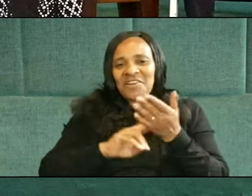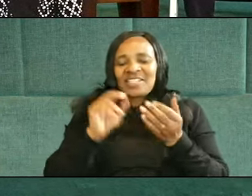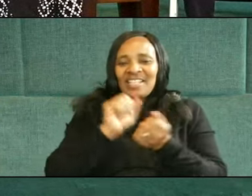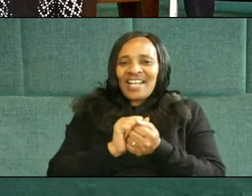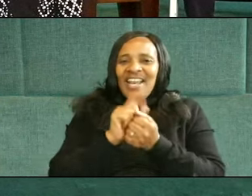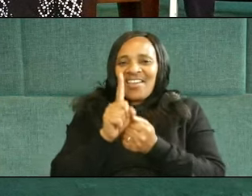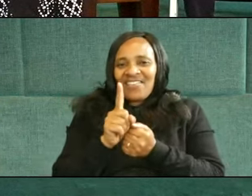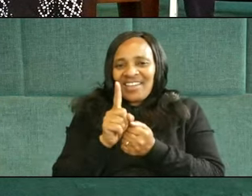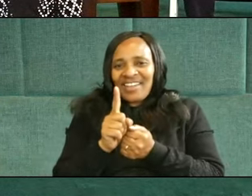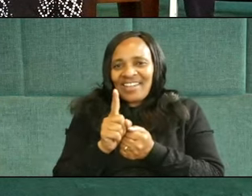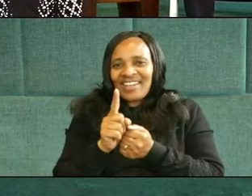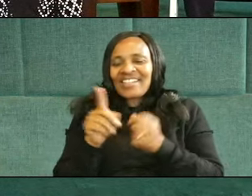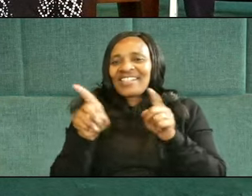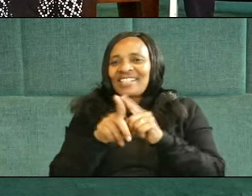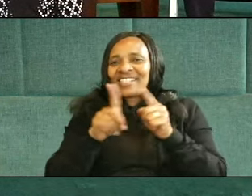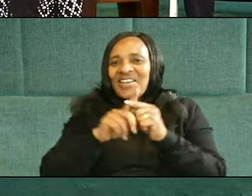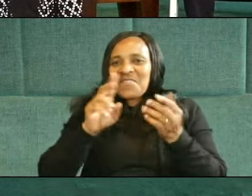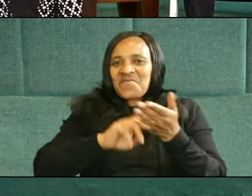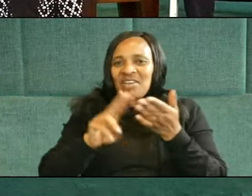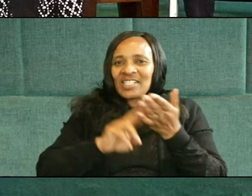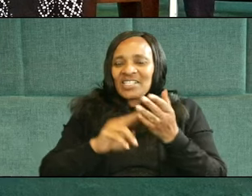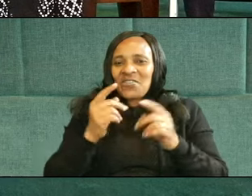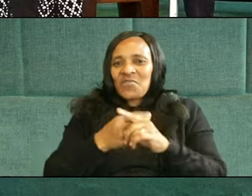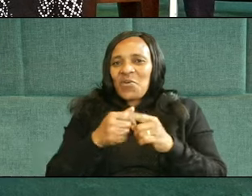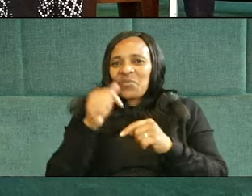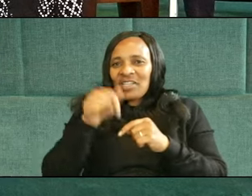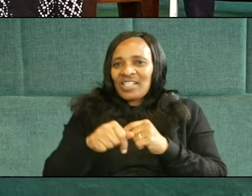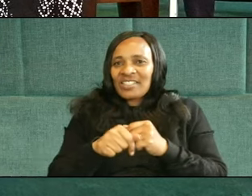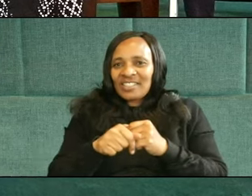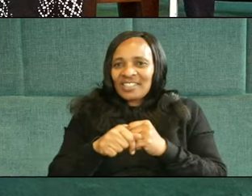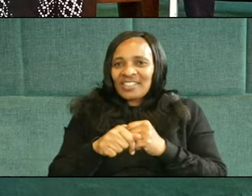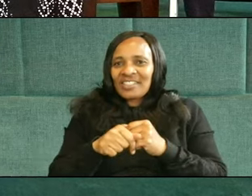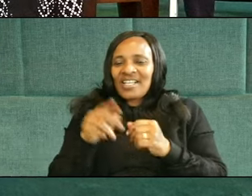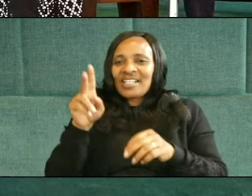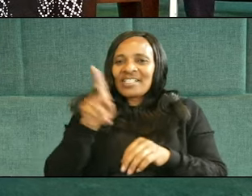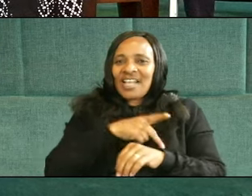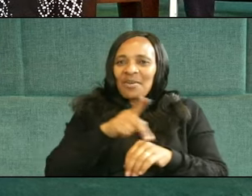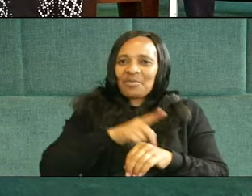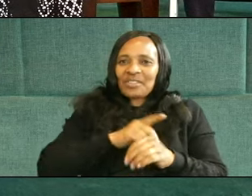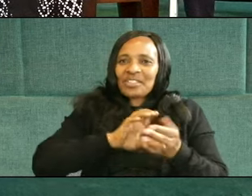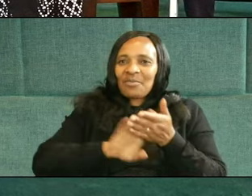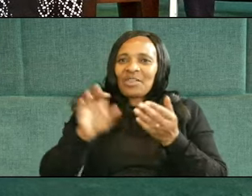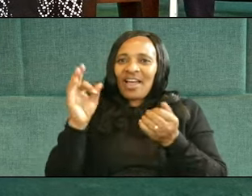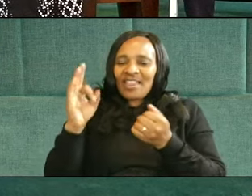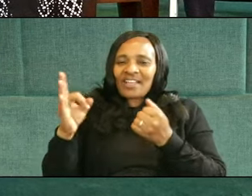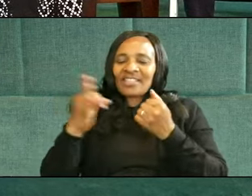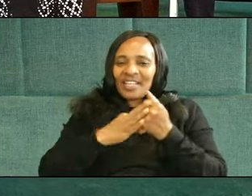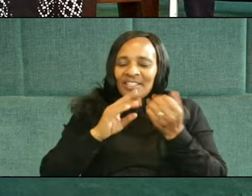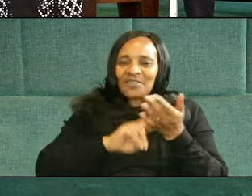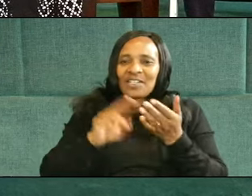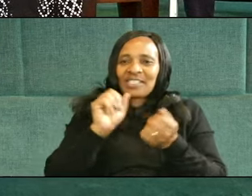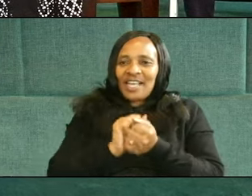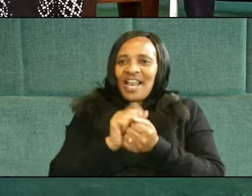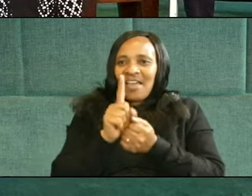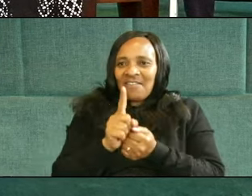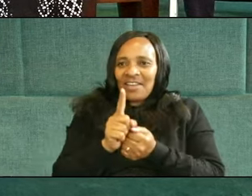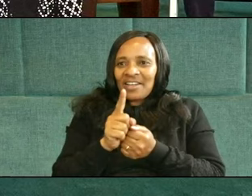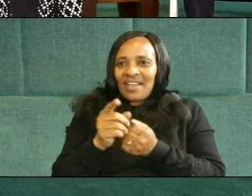because he's read the same verse from the punchlines as well. Psalm 38, verse 11. You can just read it